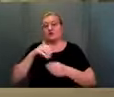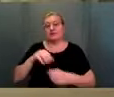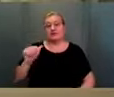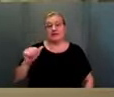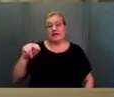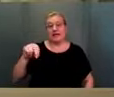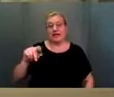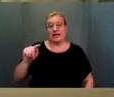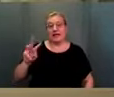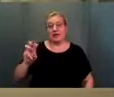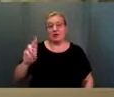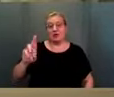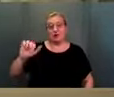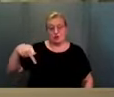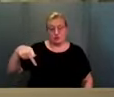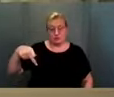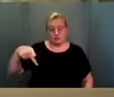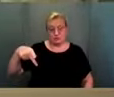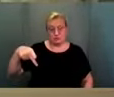Antwerp. Did I say that right, Martin?